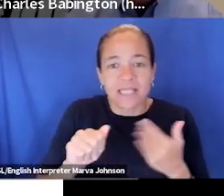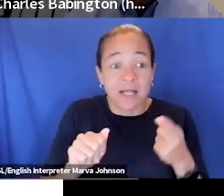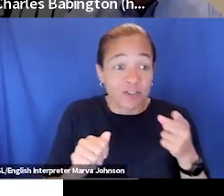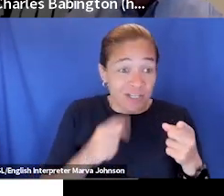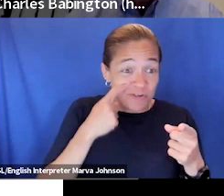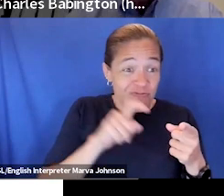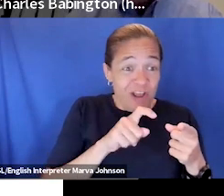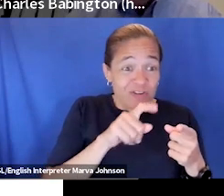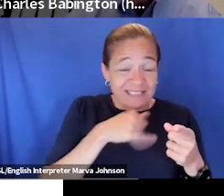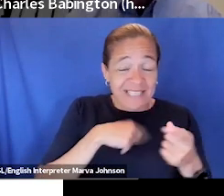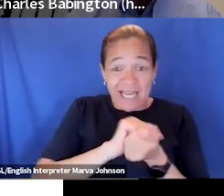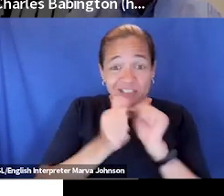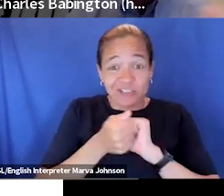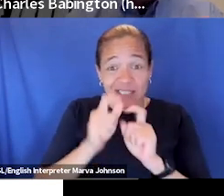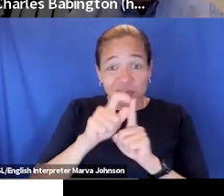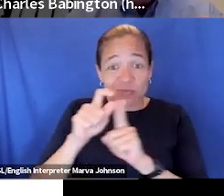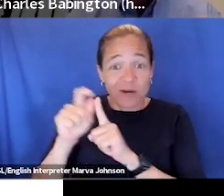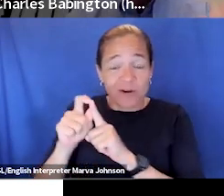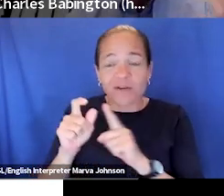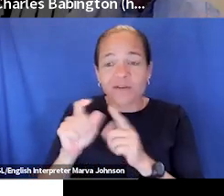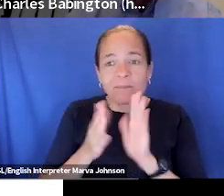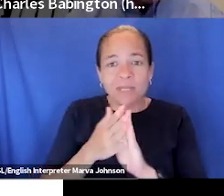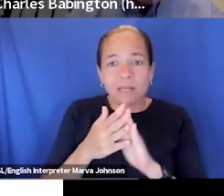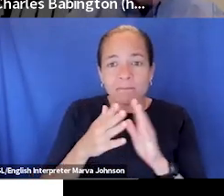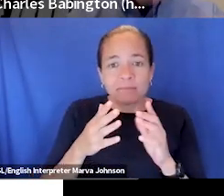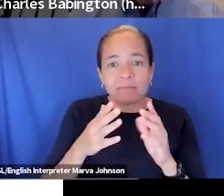changed or phrases is shorter, more succinct,